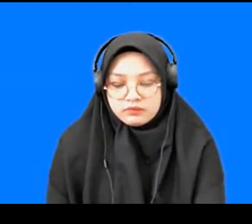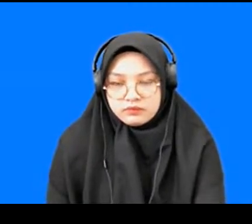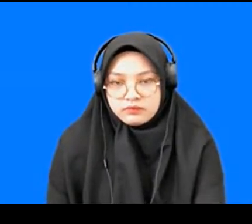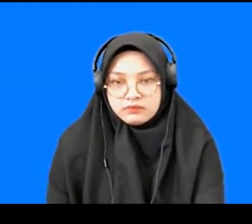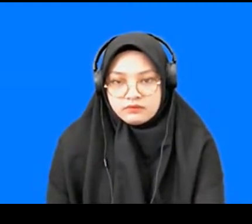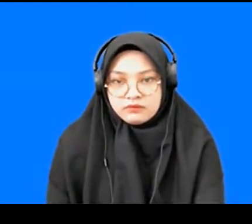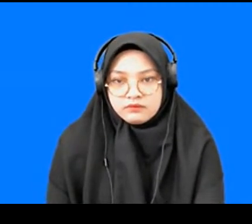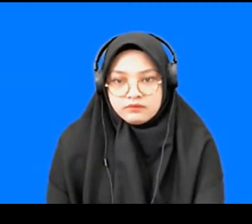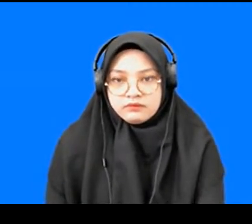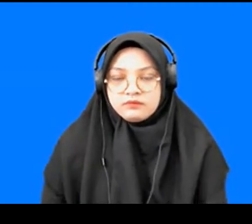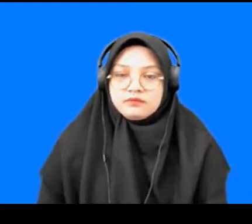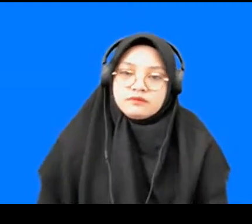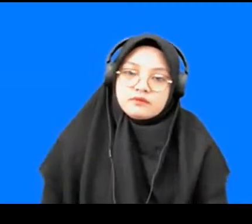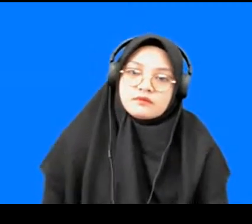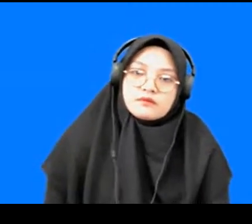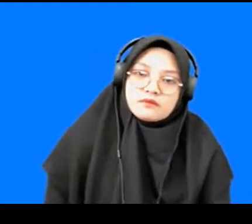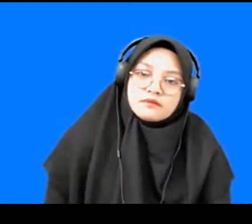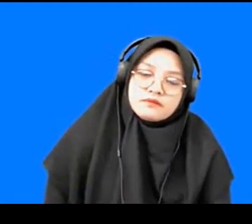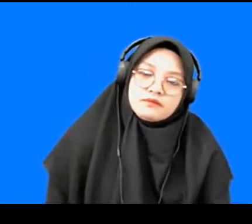Yes.